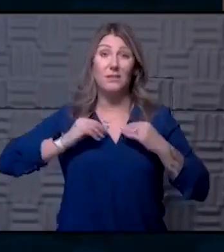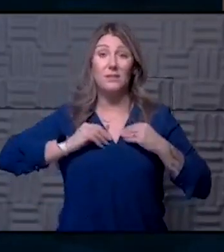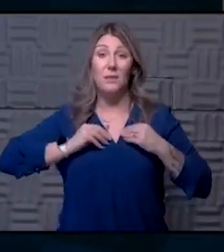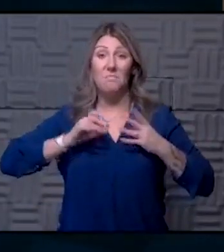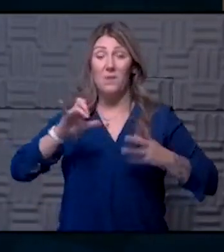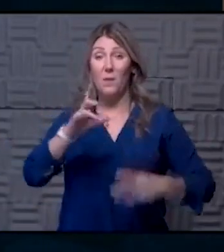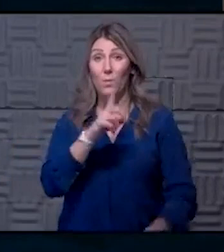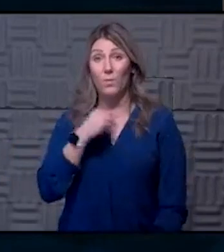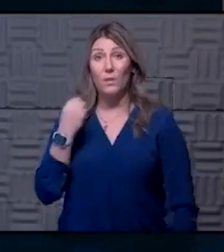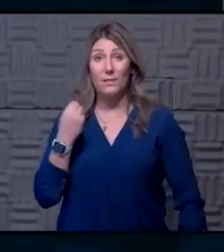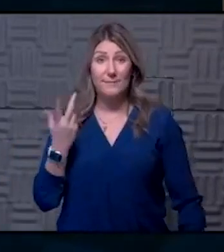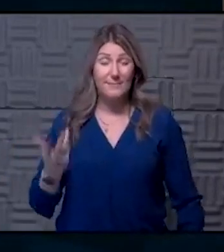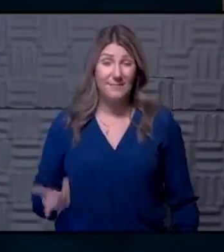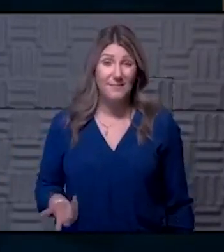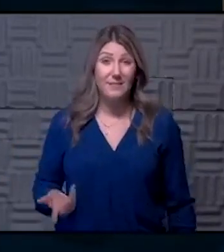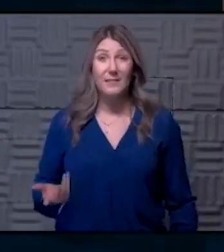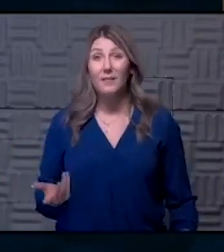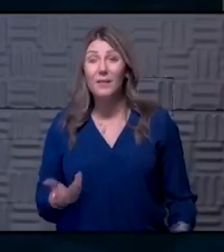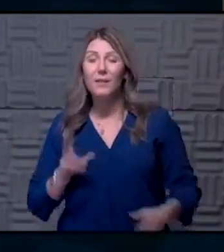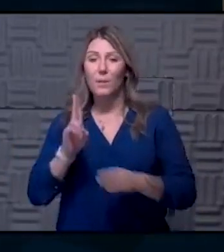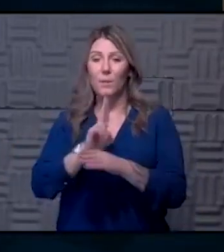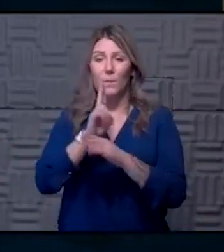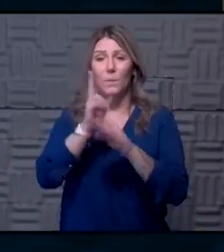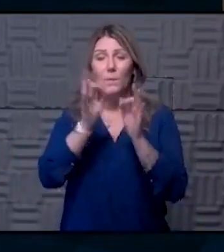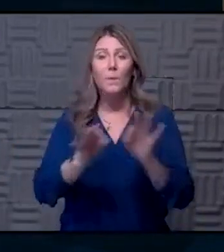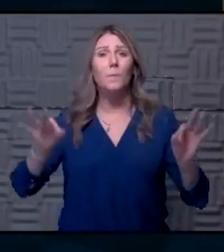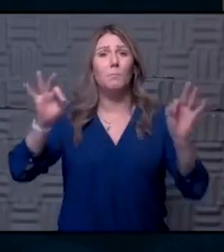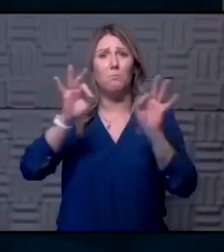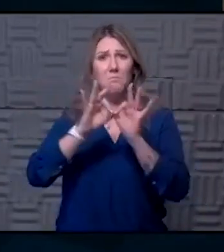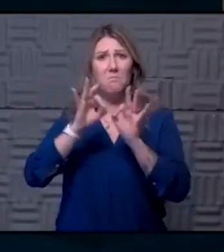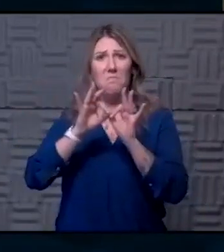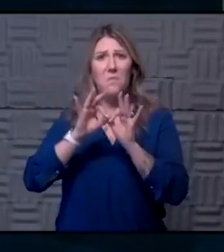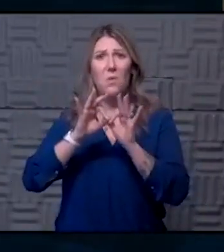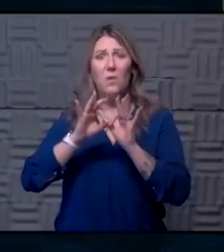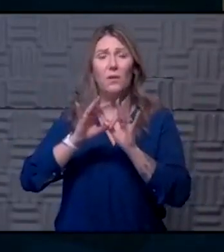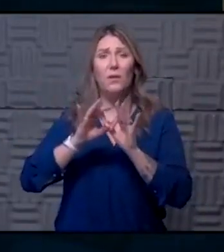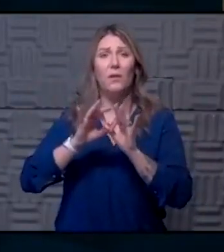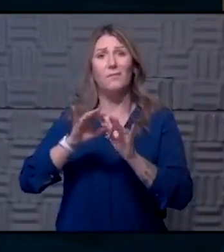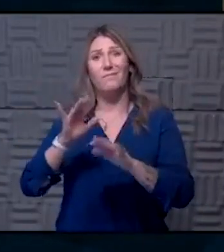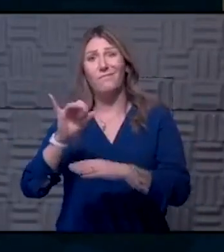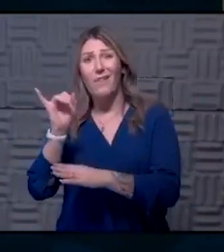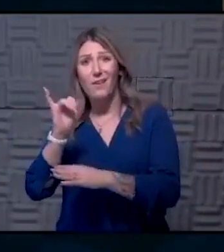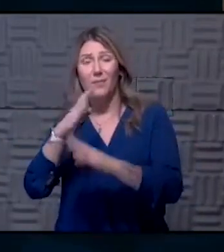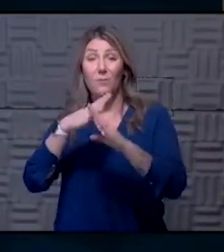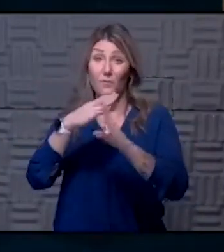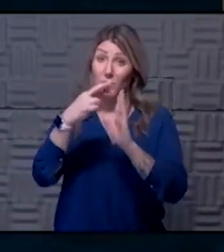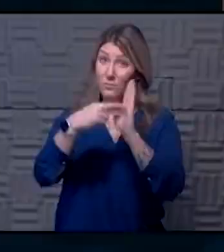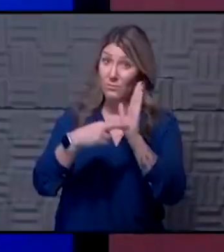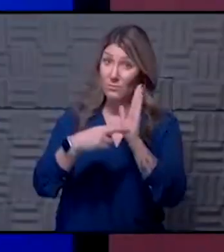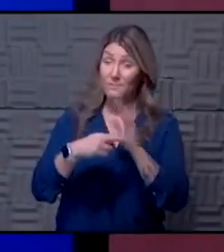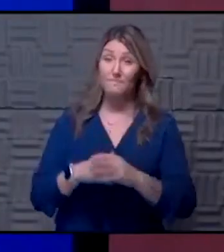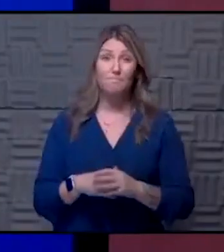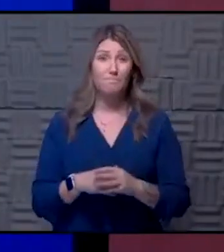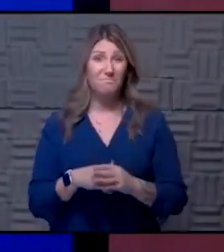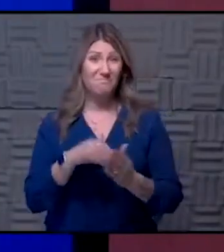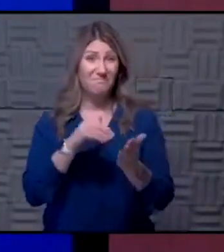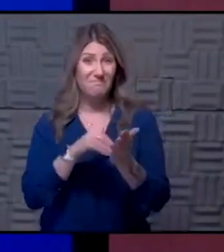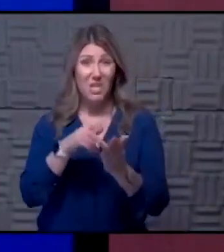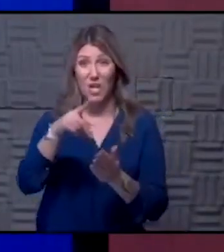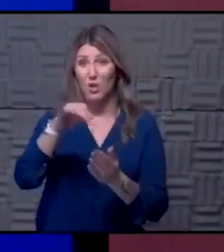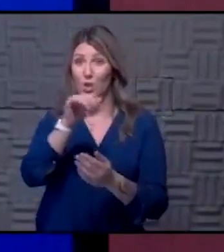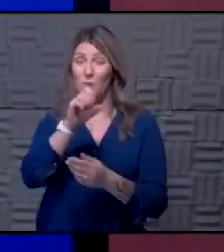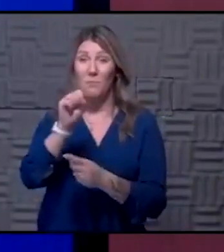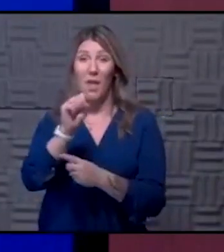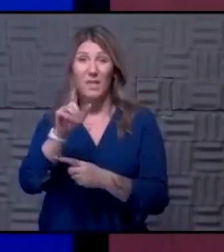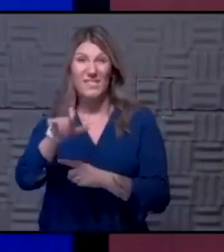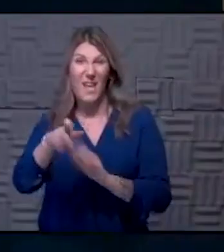that risk, but use those important infection prevention measures as well. So, Dr. Botts, does this mean if I crash your house,